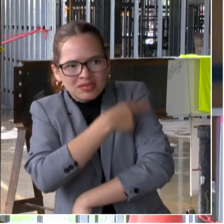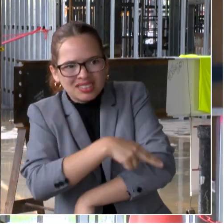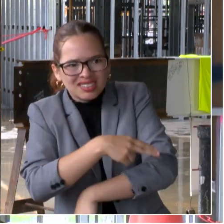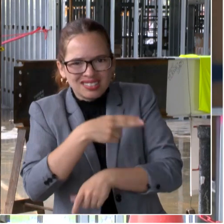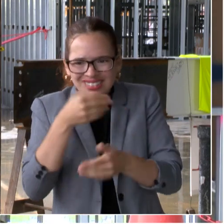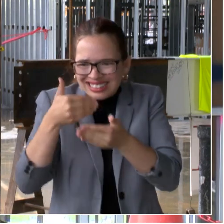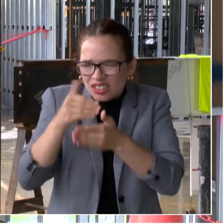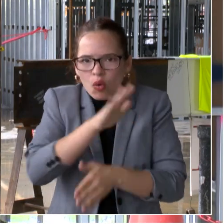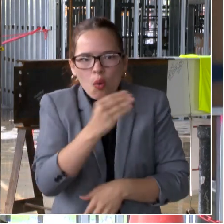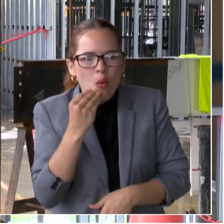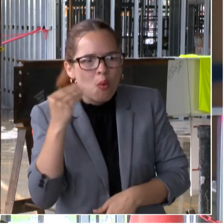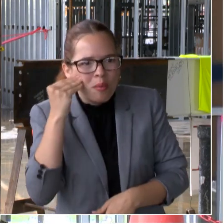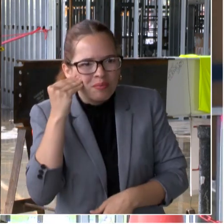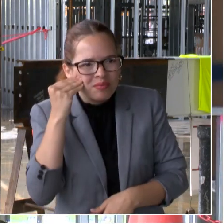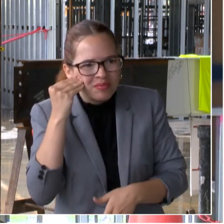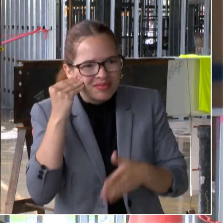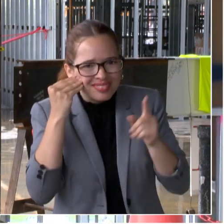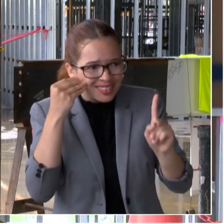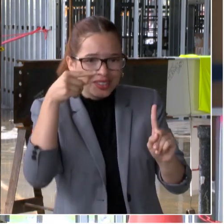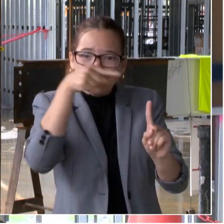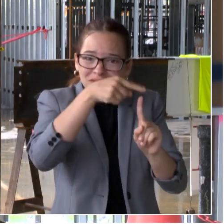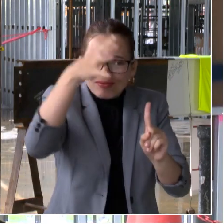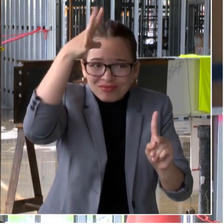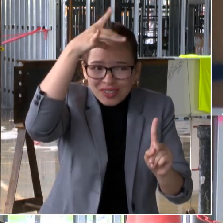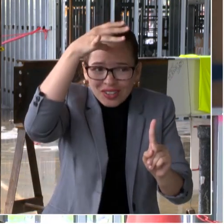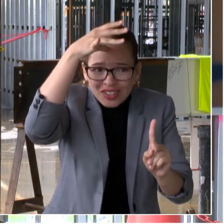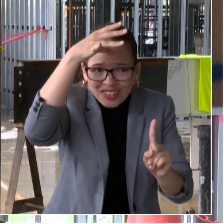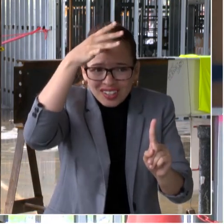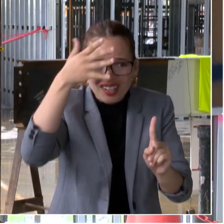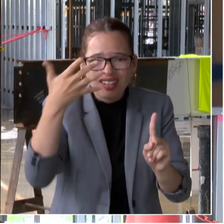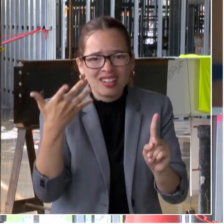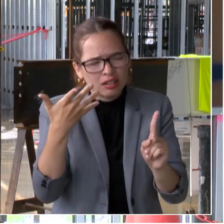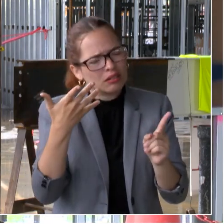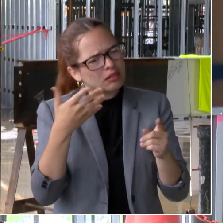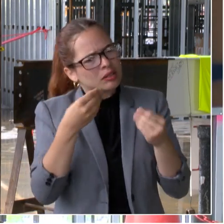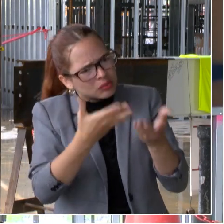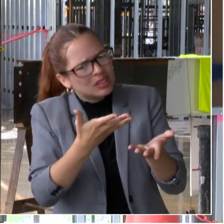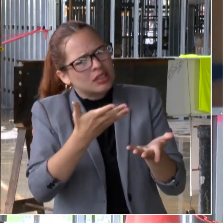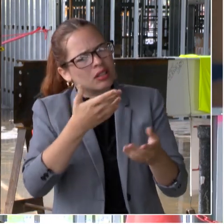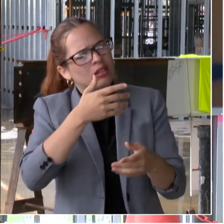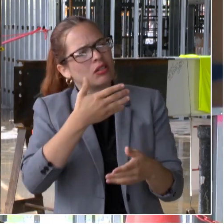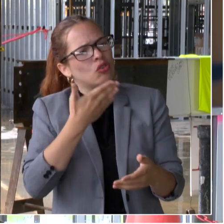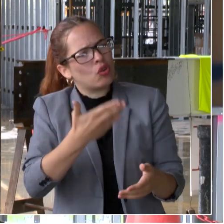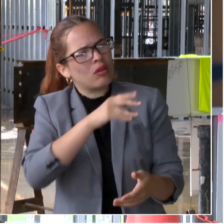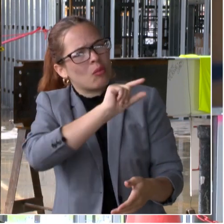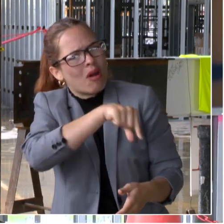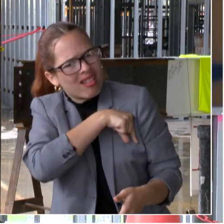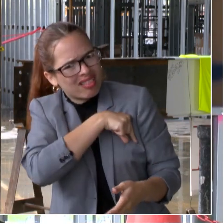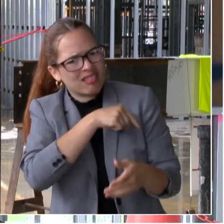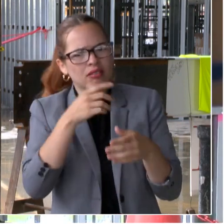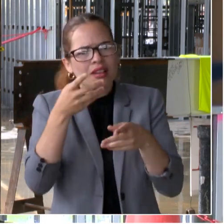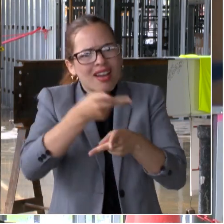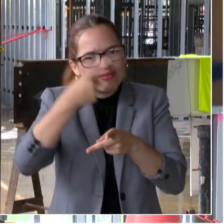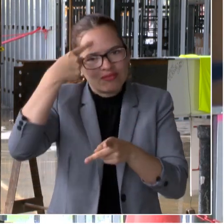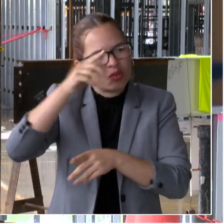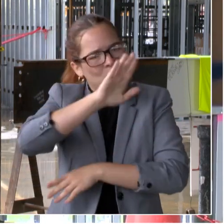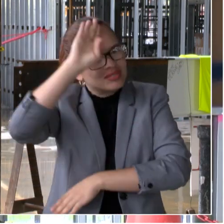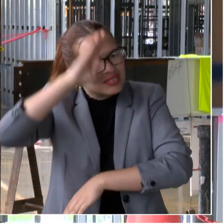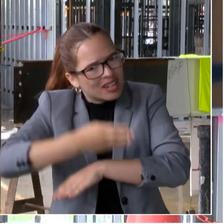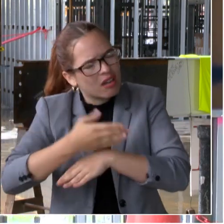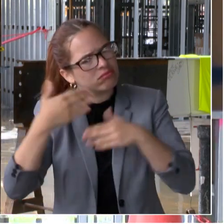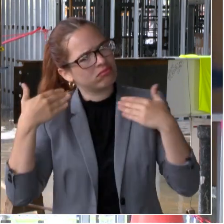needed access to quality care for his son. And how with the addition of